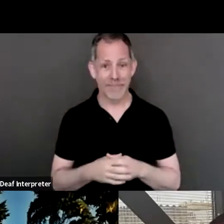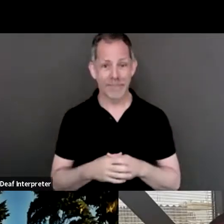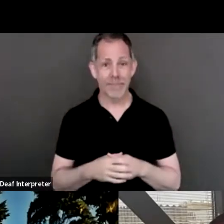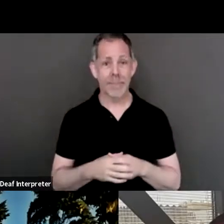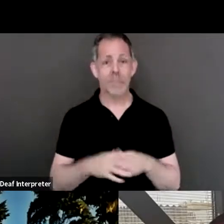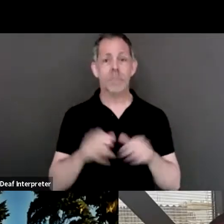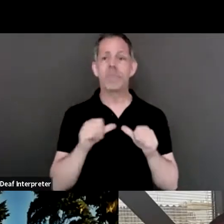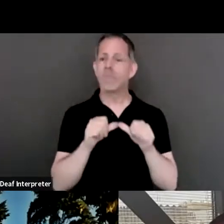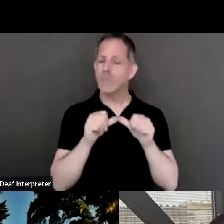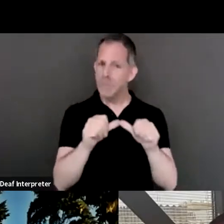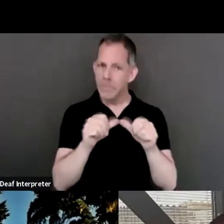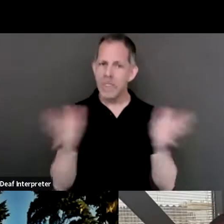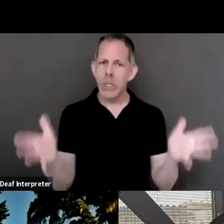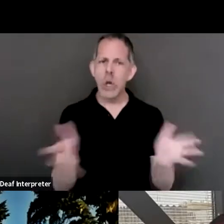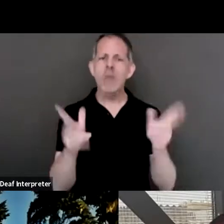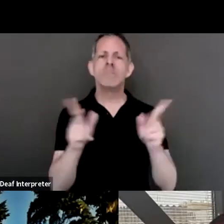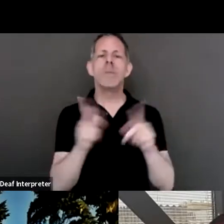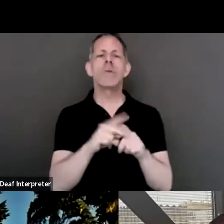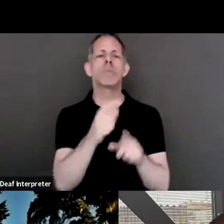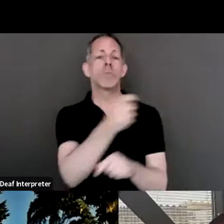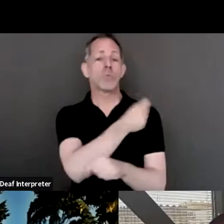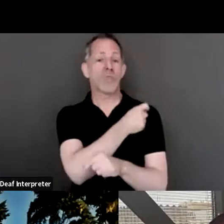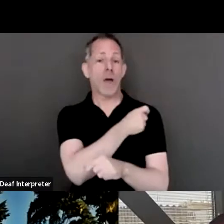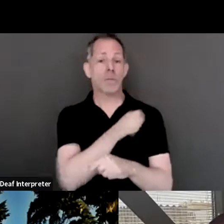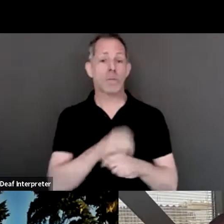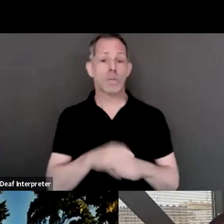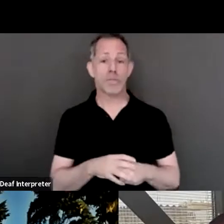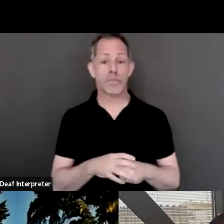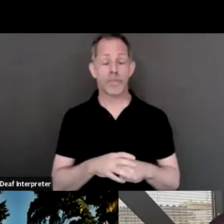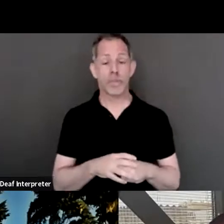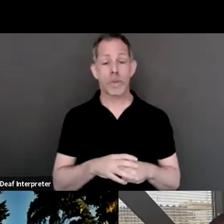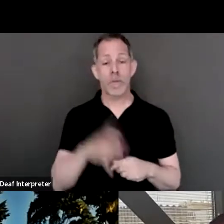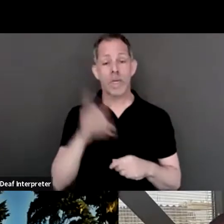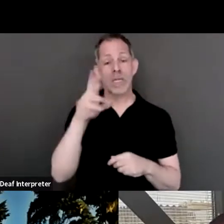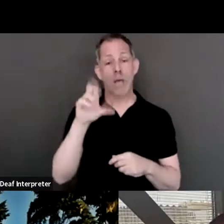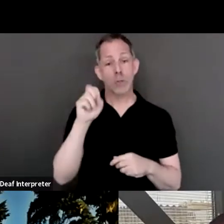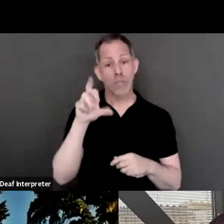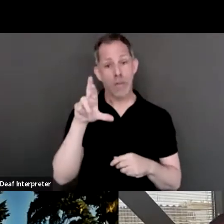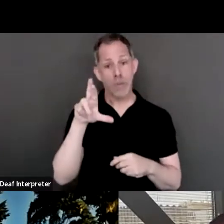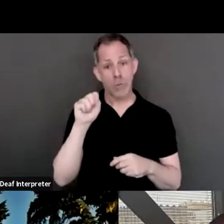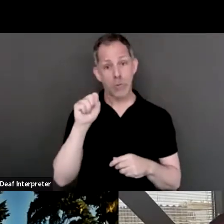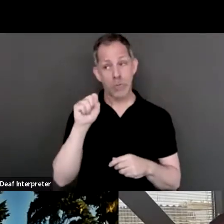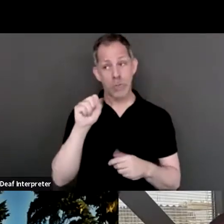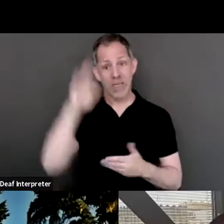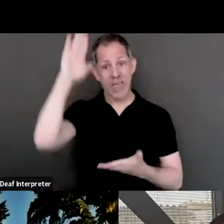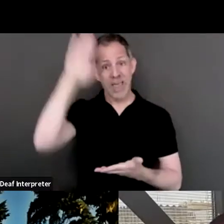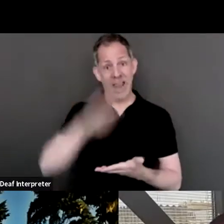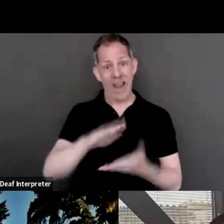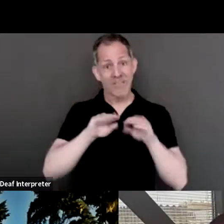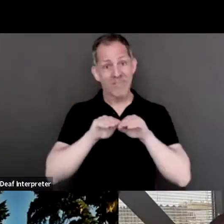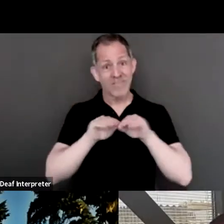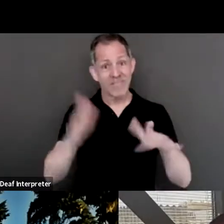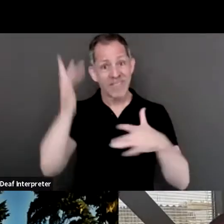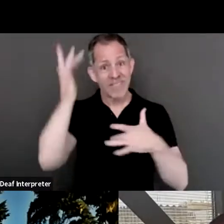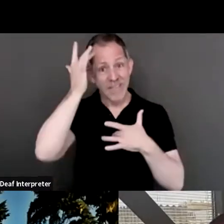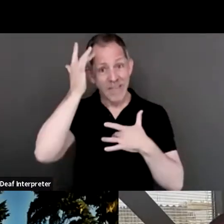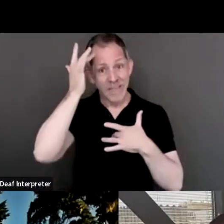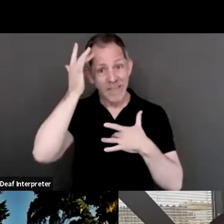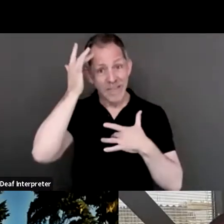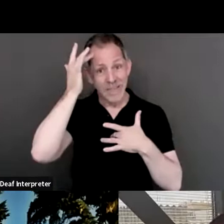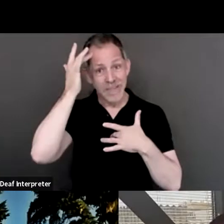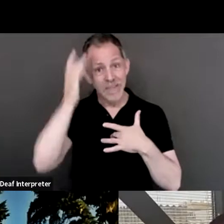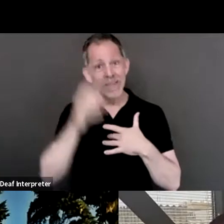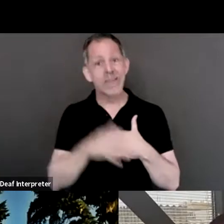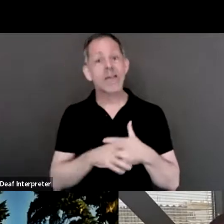Executive Summers mentioned earlier, the fewer infections we have, the less source there is for transmission, and the smaller